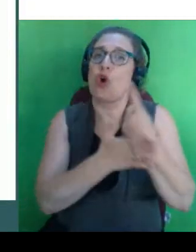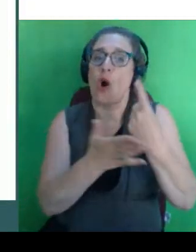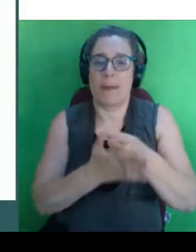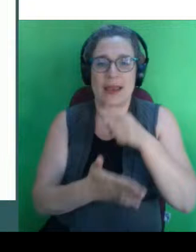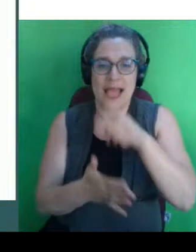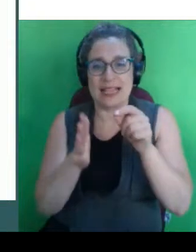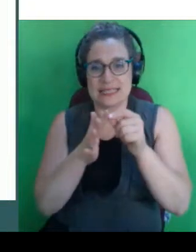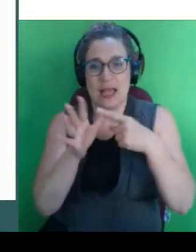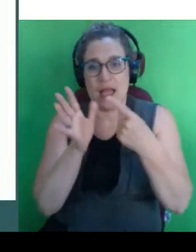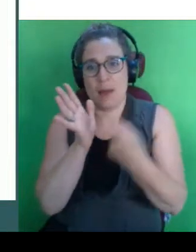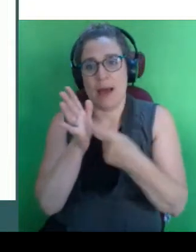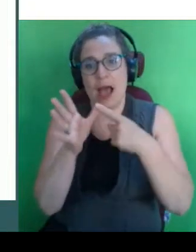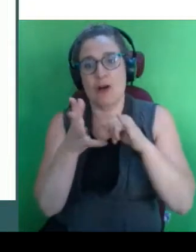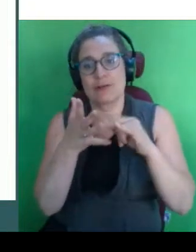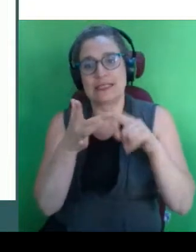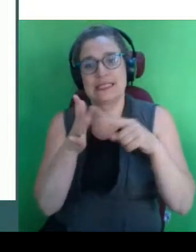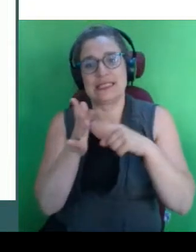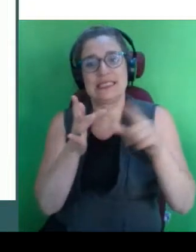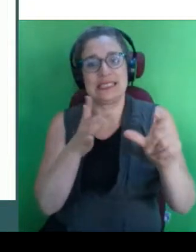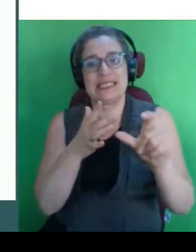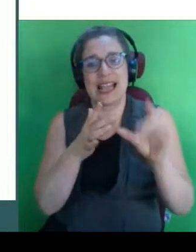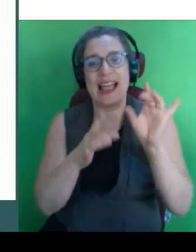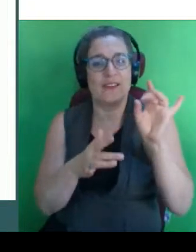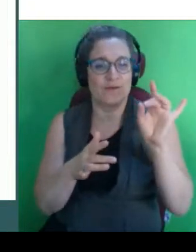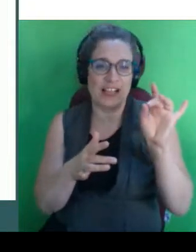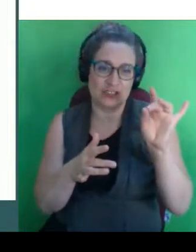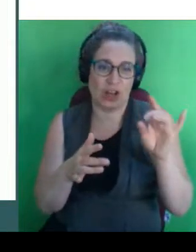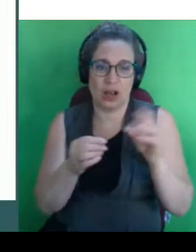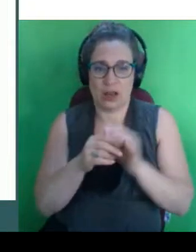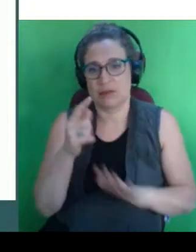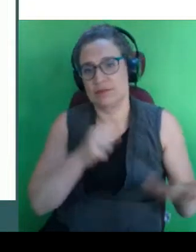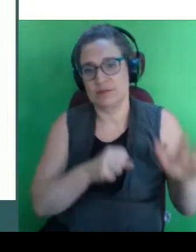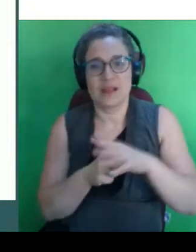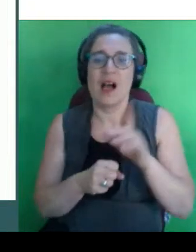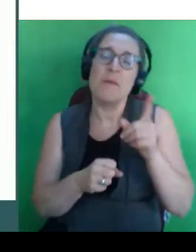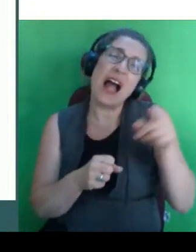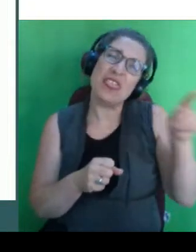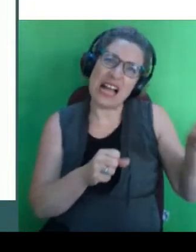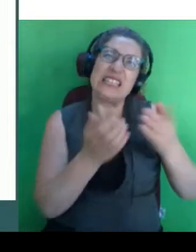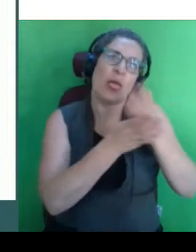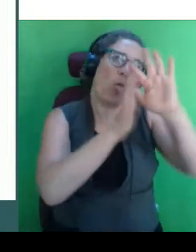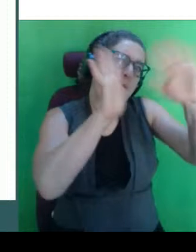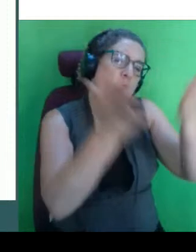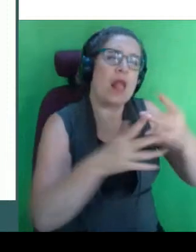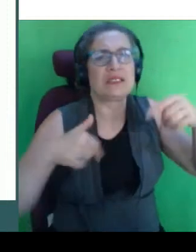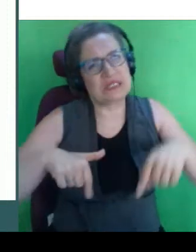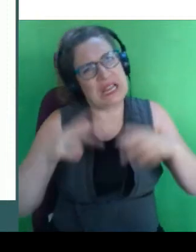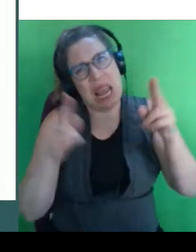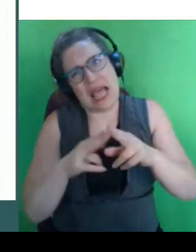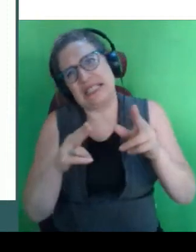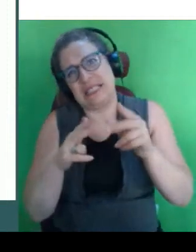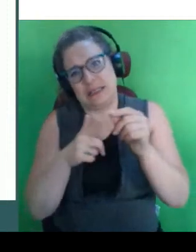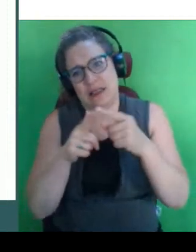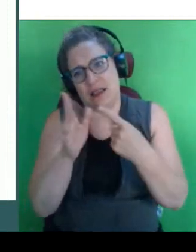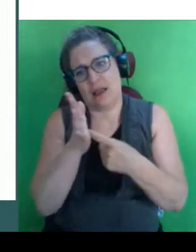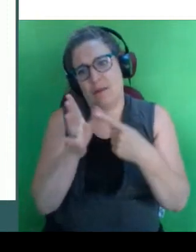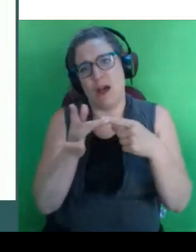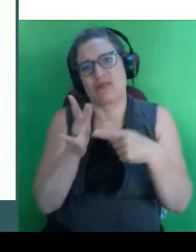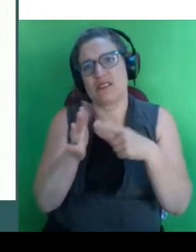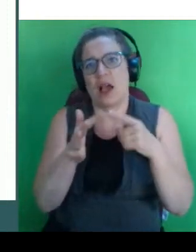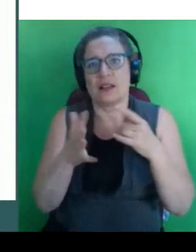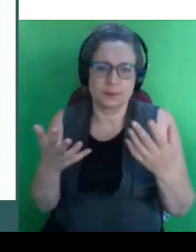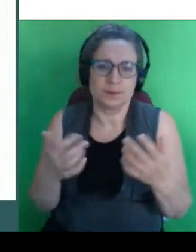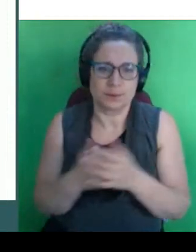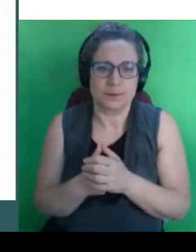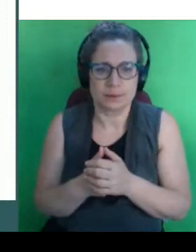IgE, but obviously of less relevance in the UK. In eczema, you can see IgEs